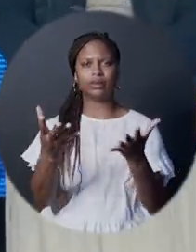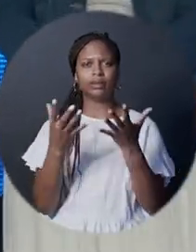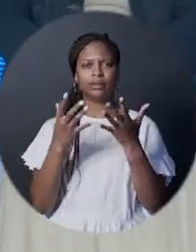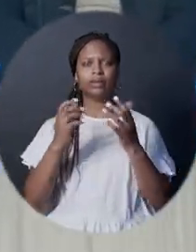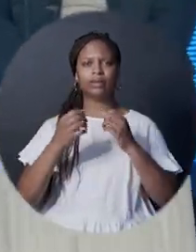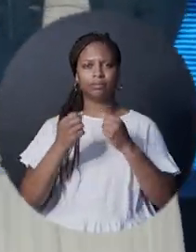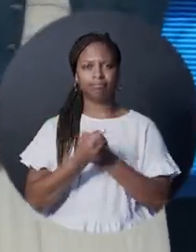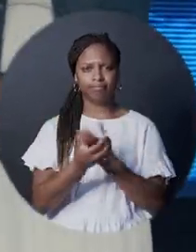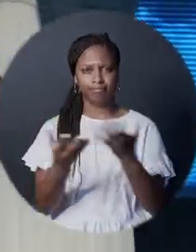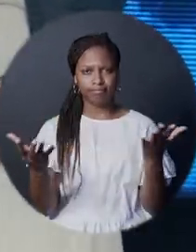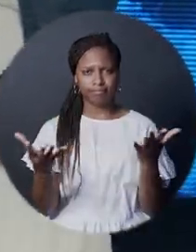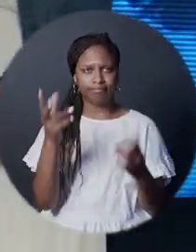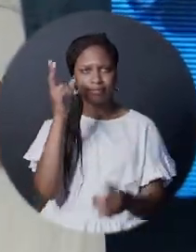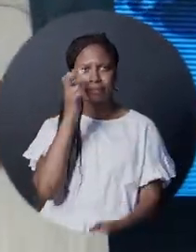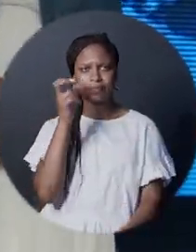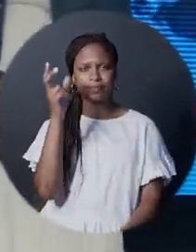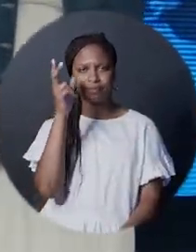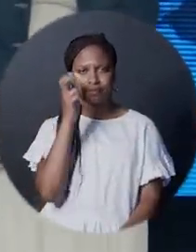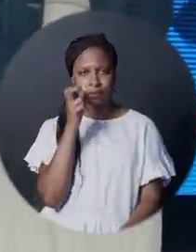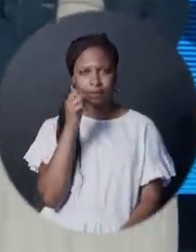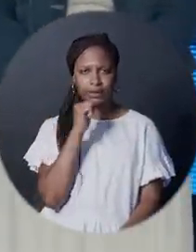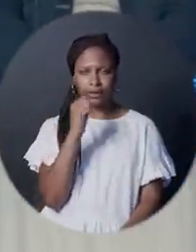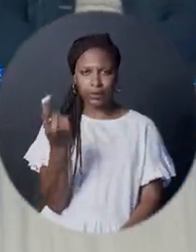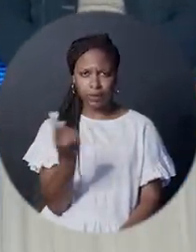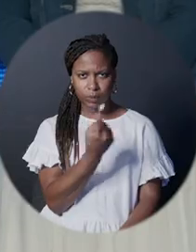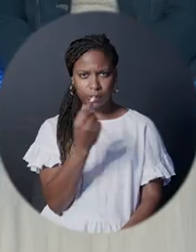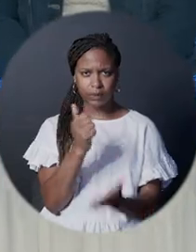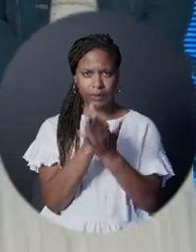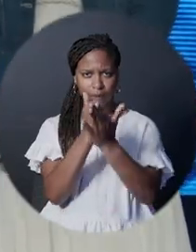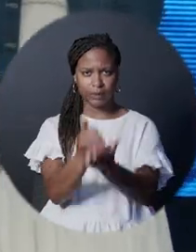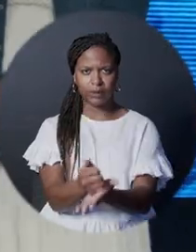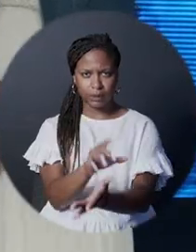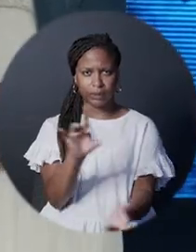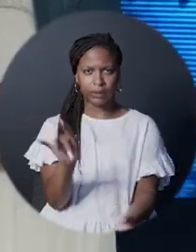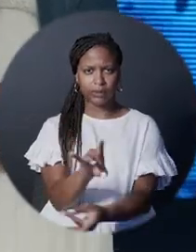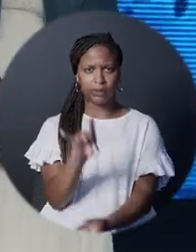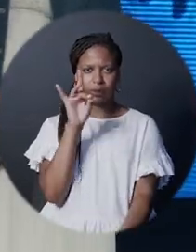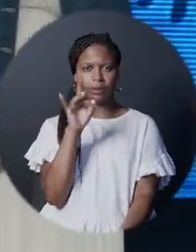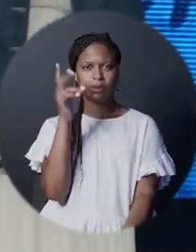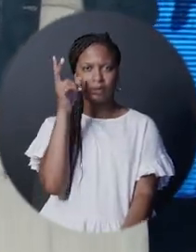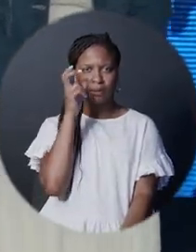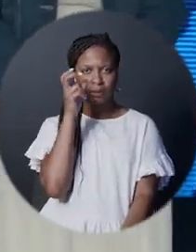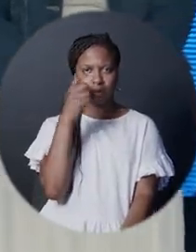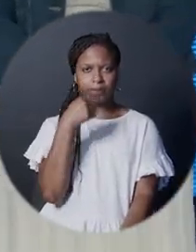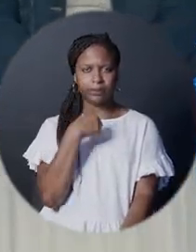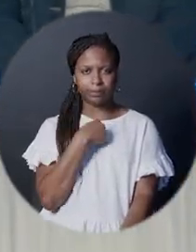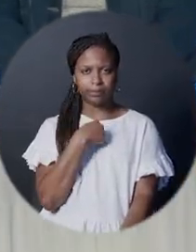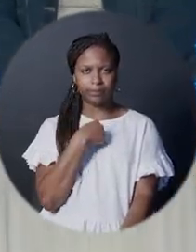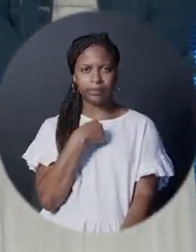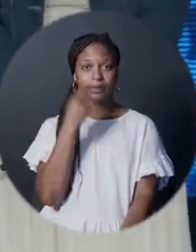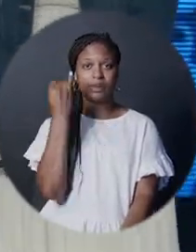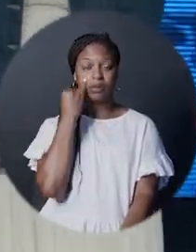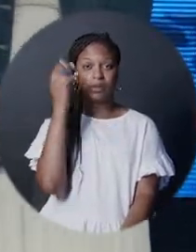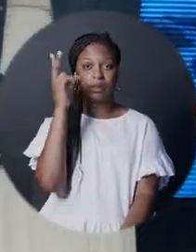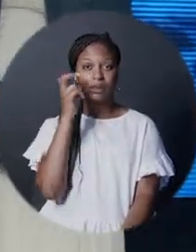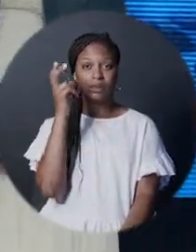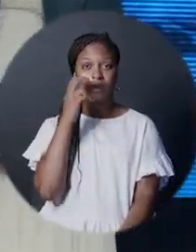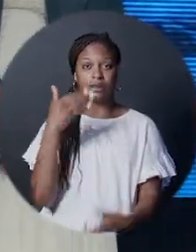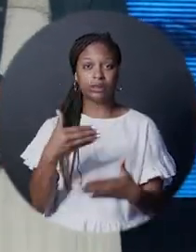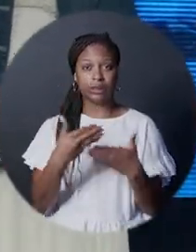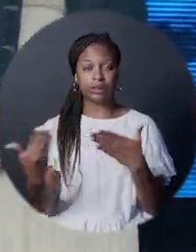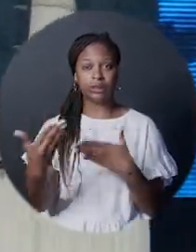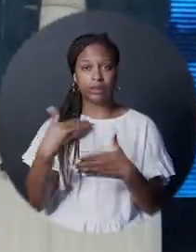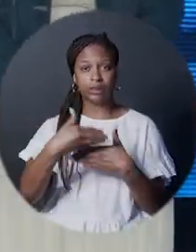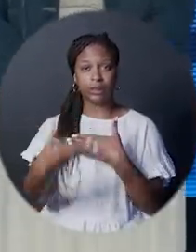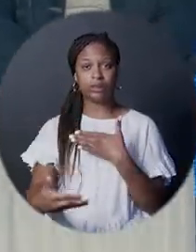2 weeks, what I'm going to give you, listen, not only will it help you spiritually, hear me,